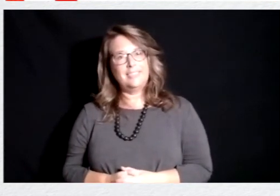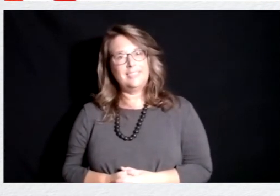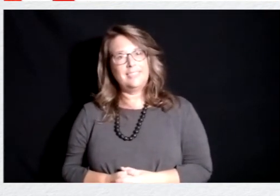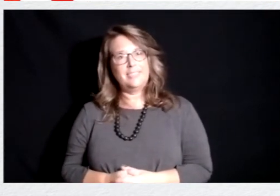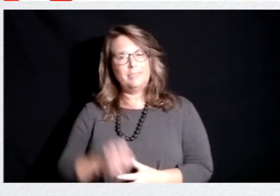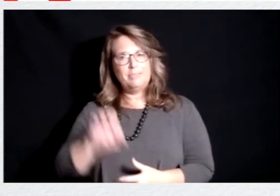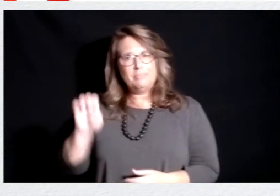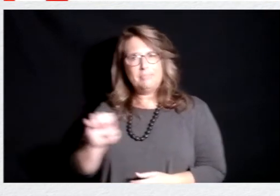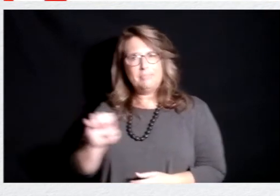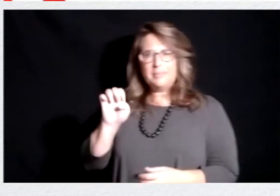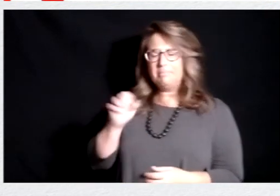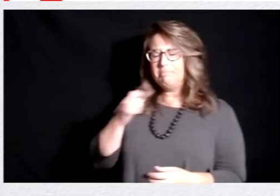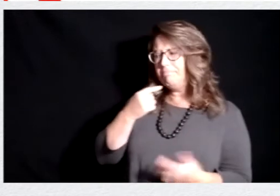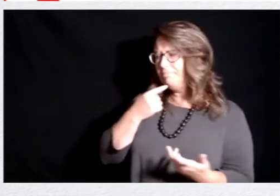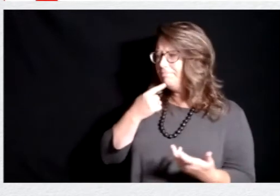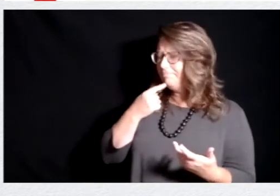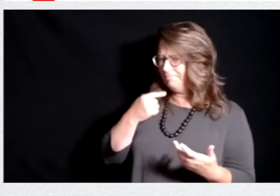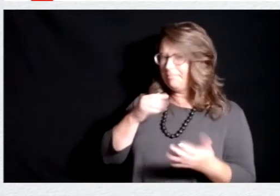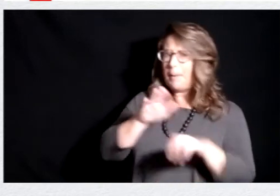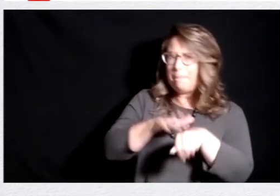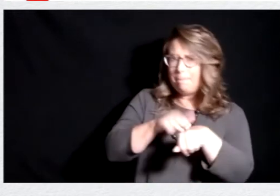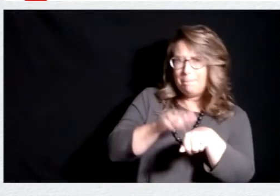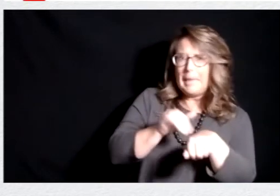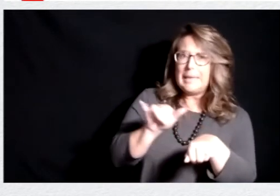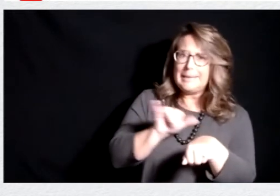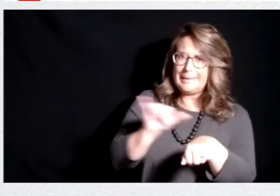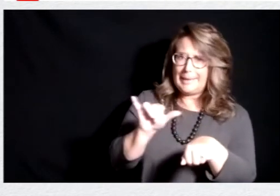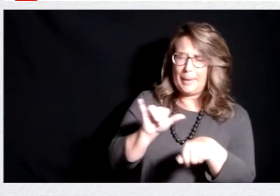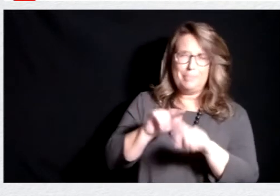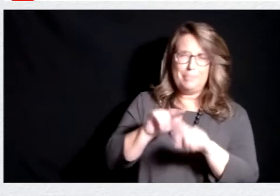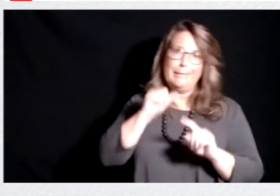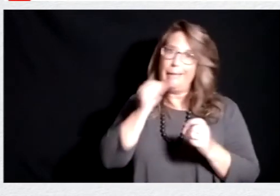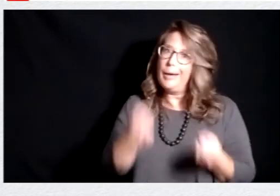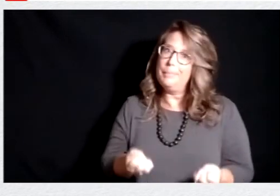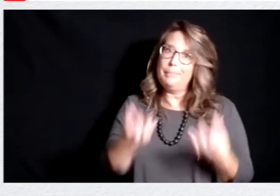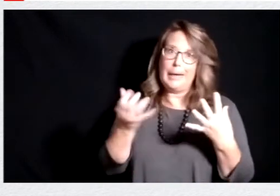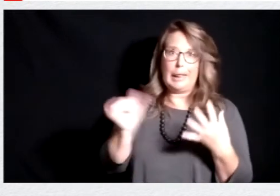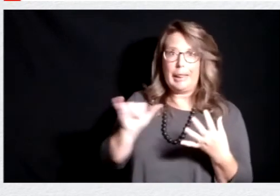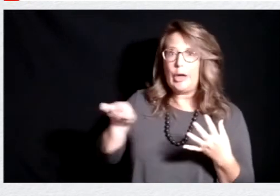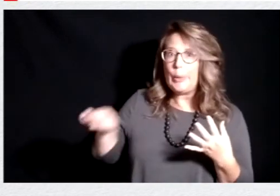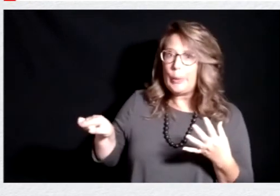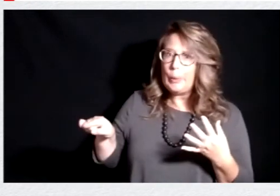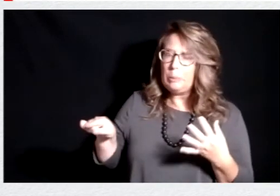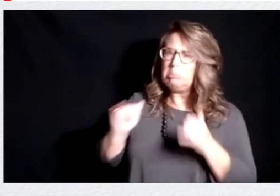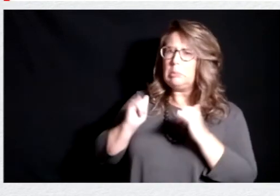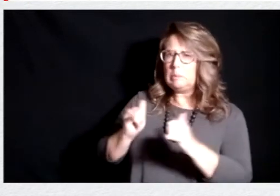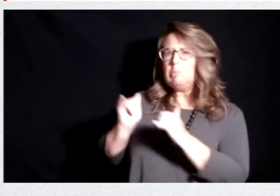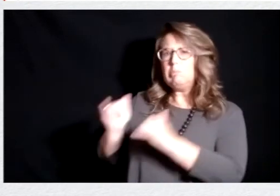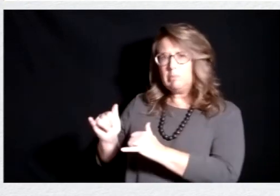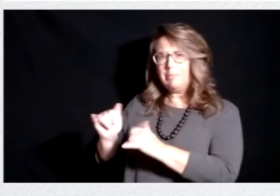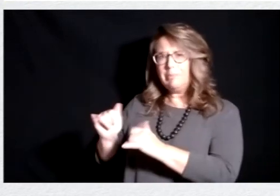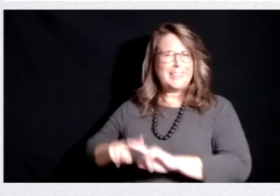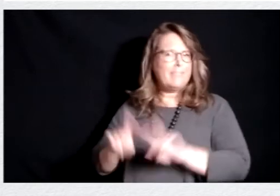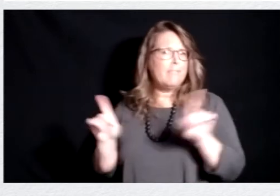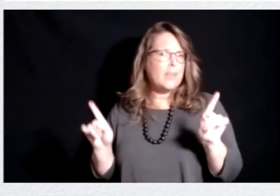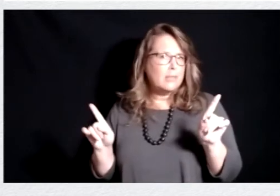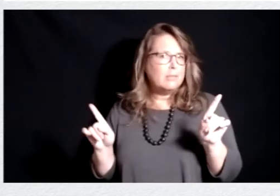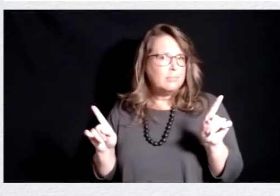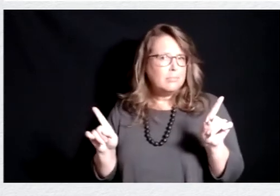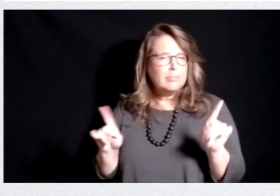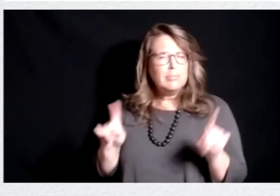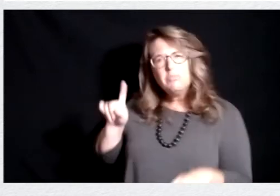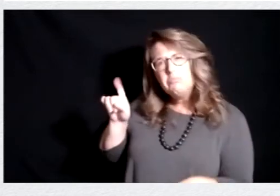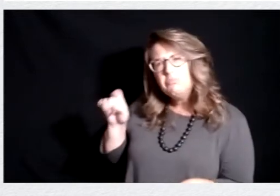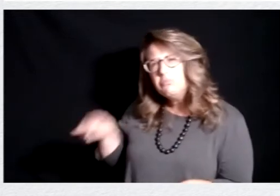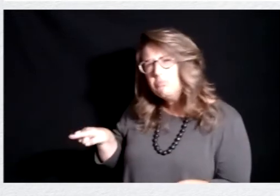I have pets too, but not nearly as many as you. Same, same, but different. P.S. What does it